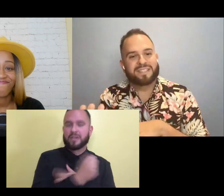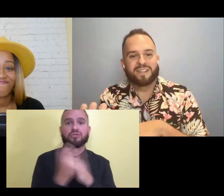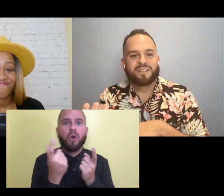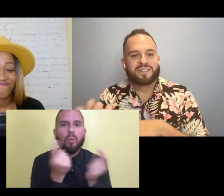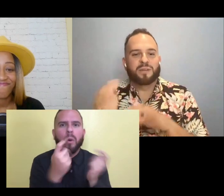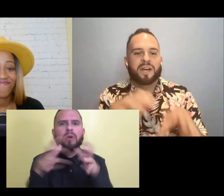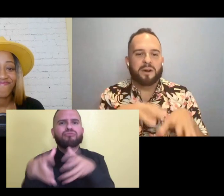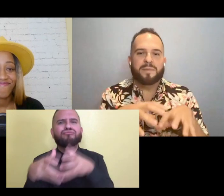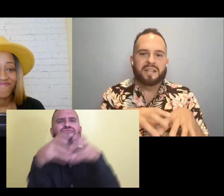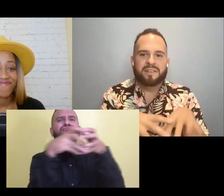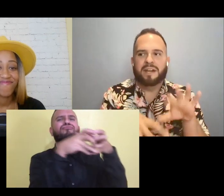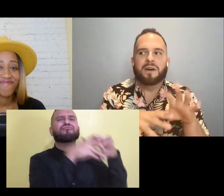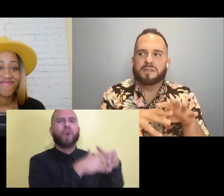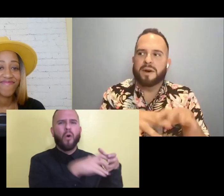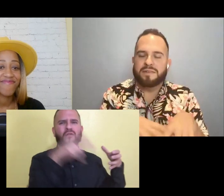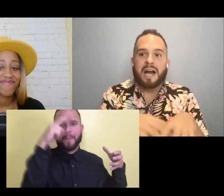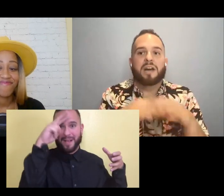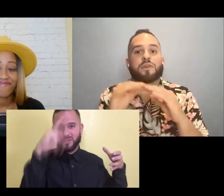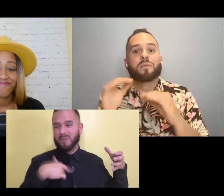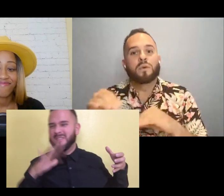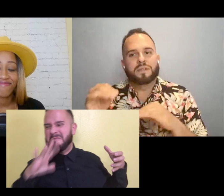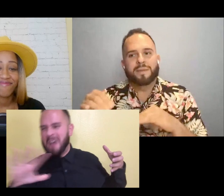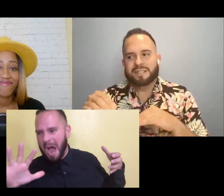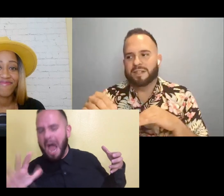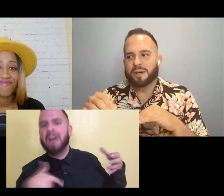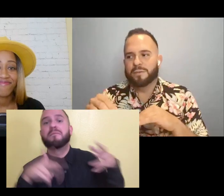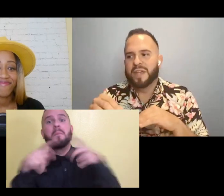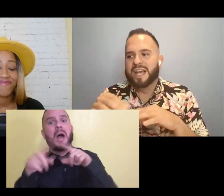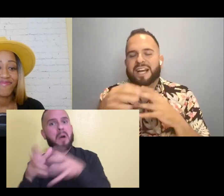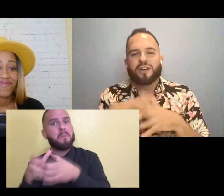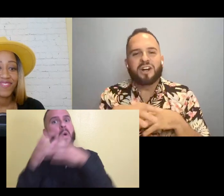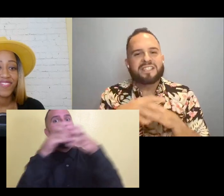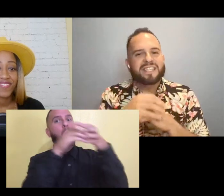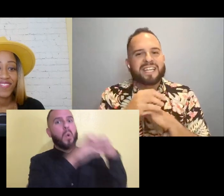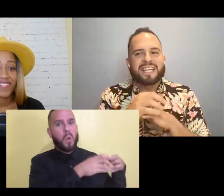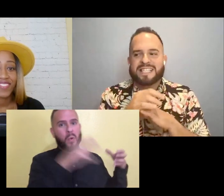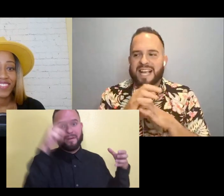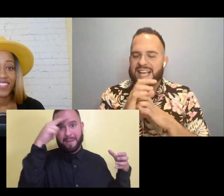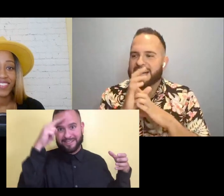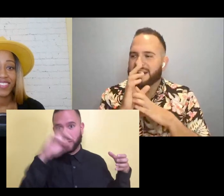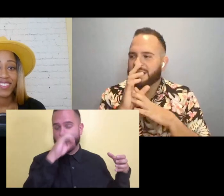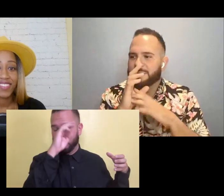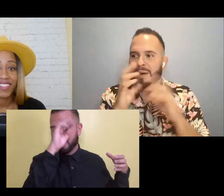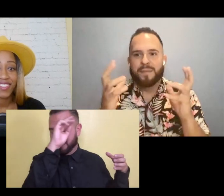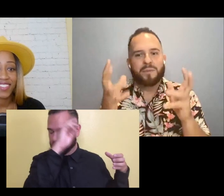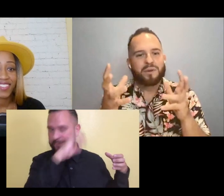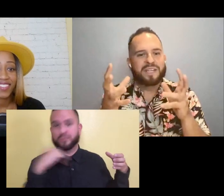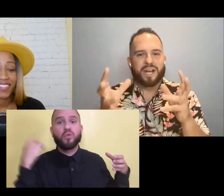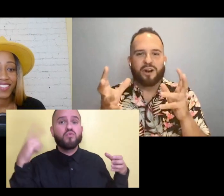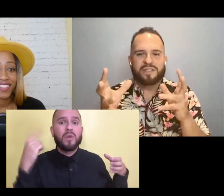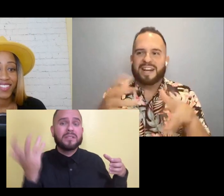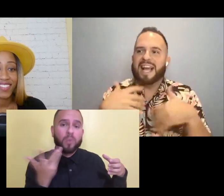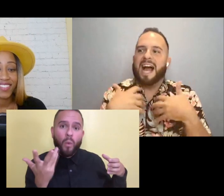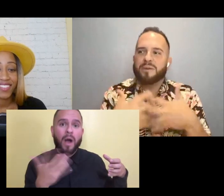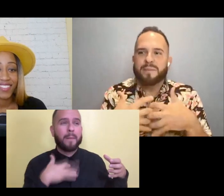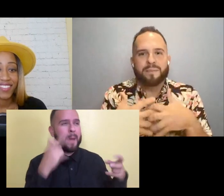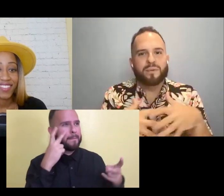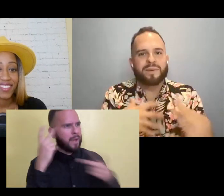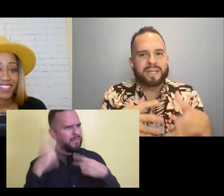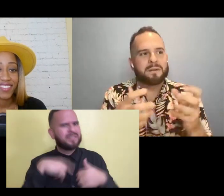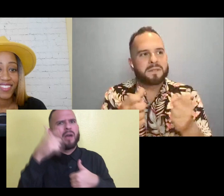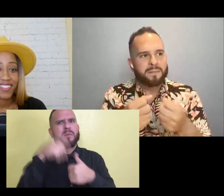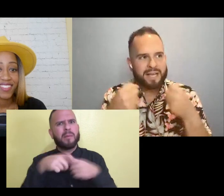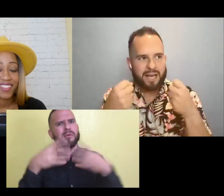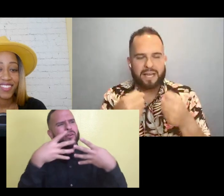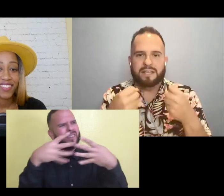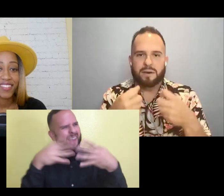to Mexico. So we had already been living here. I was about 5. We moved to Mexico. And the crazy thing is, like, my memories of there, like, I remember